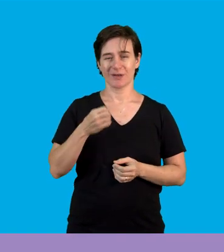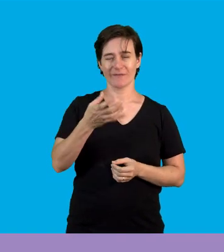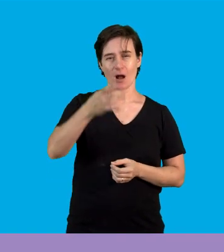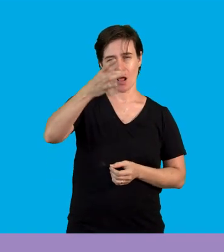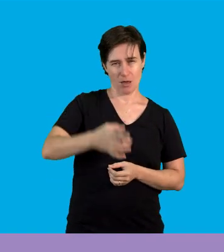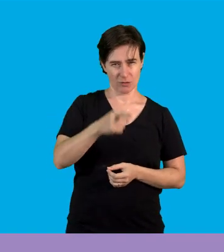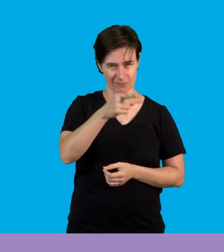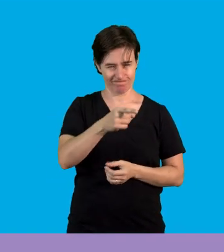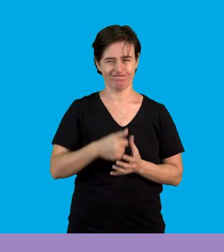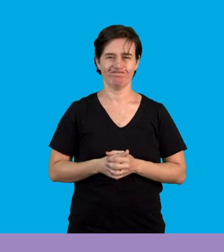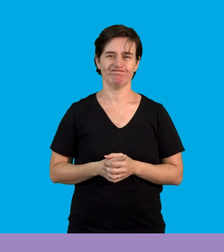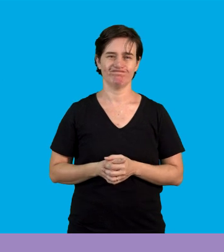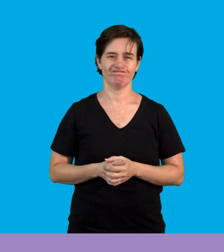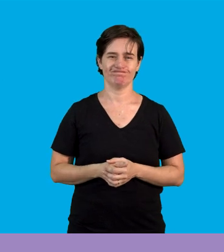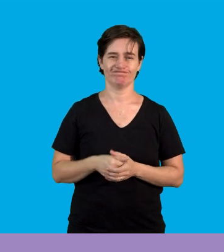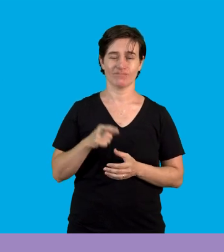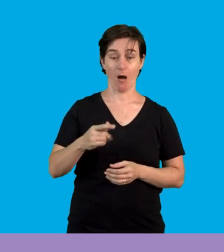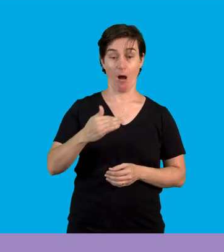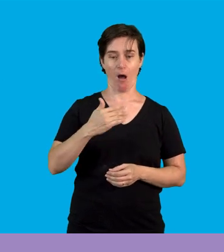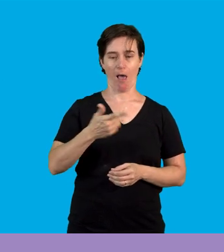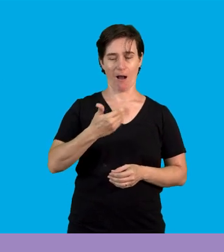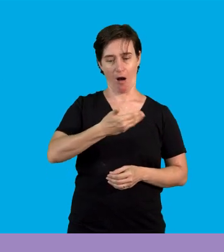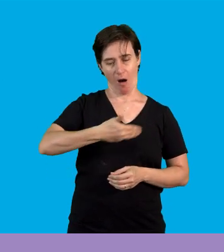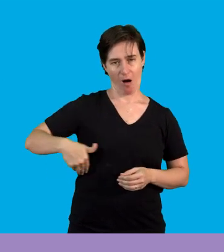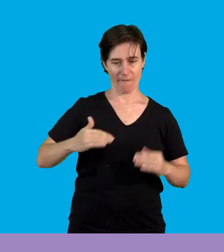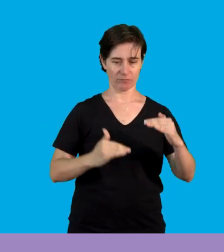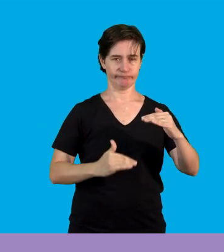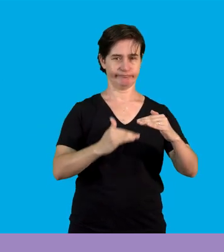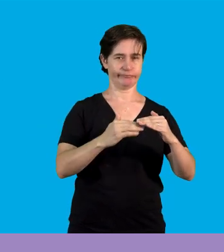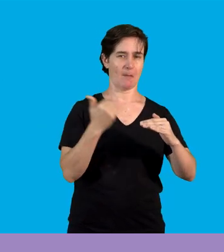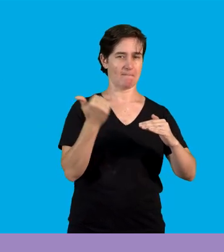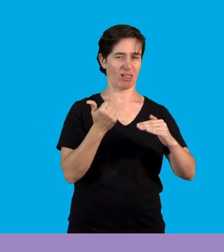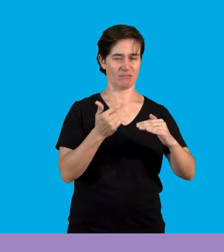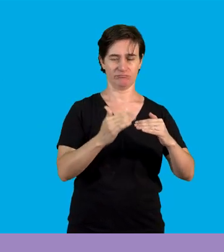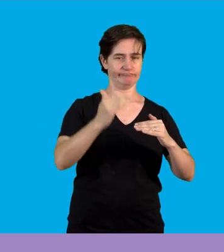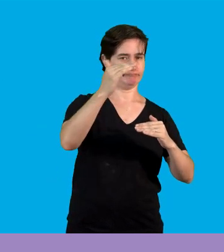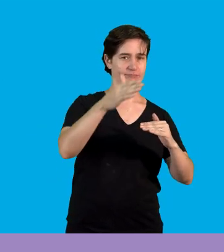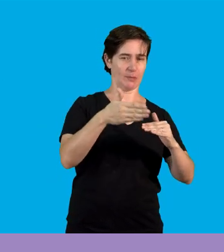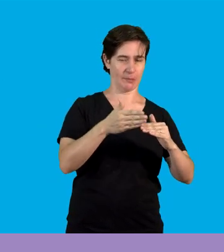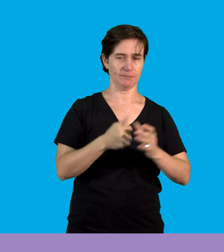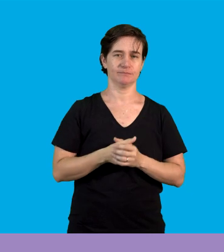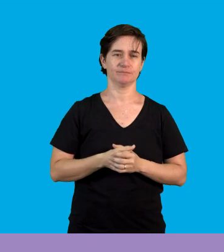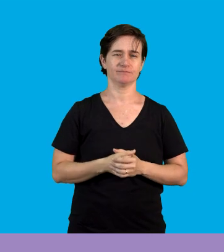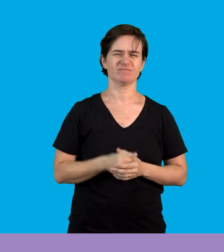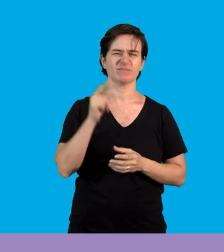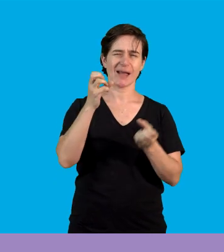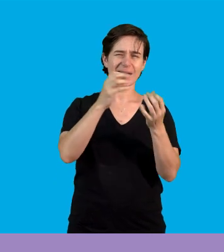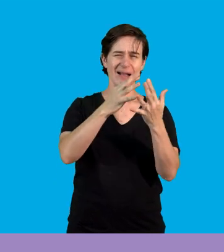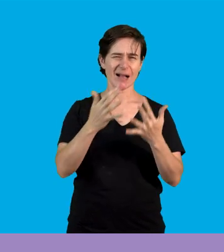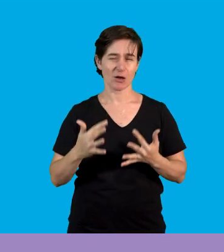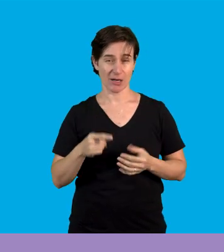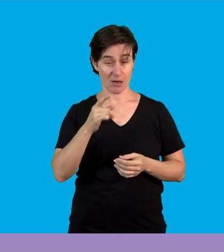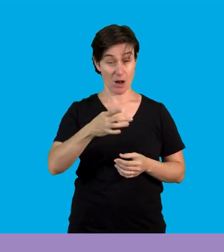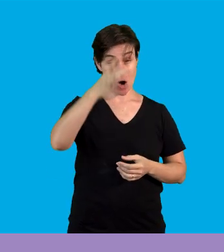a glass that is half filled with milk. So let's read the question there. It says, calculate the